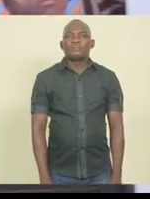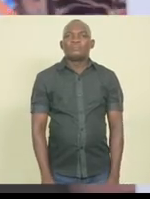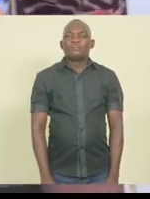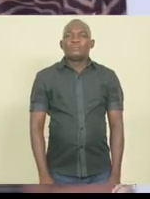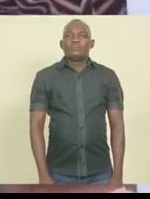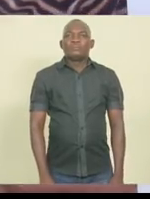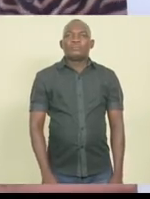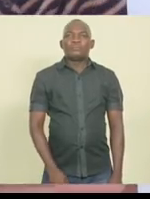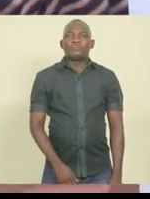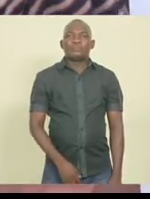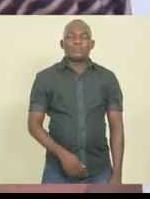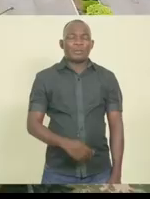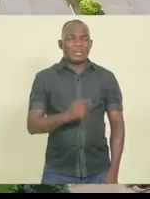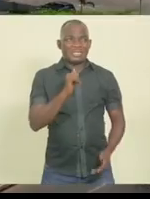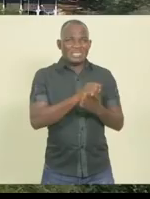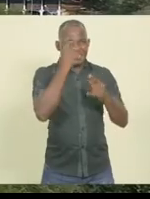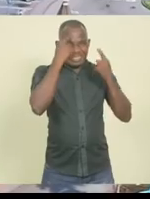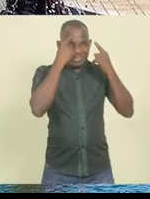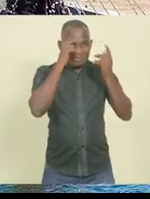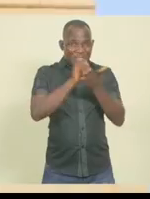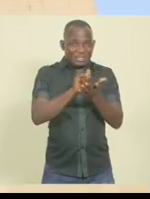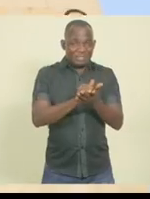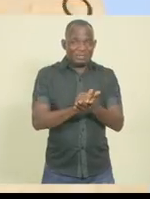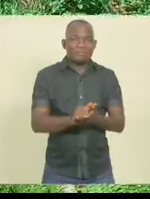So I see. Just think about it.